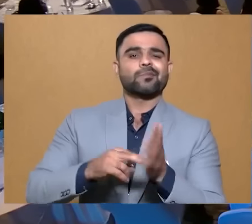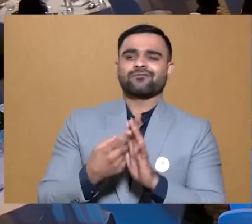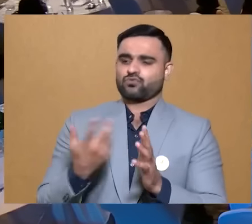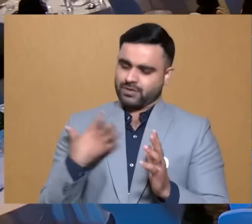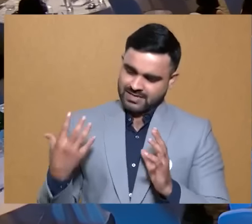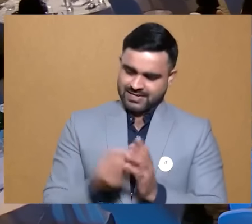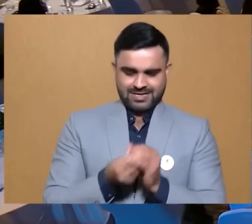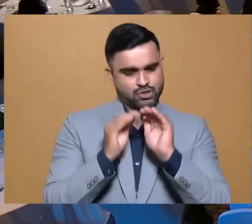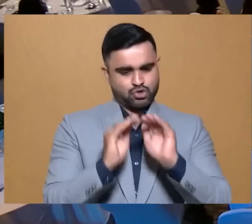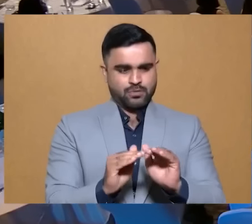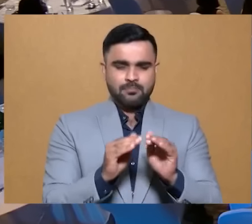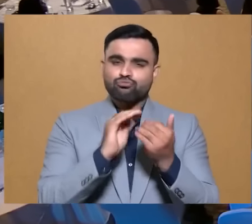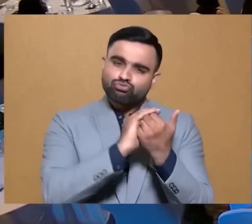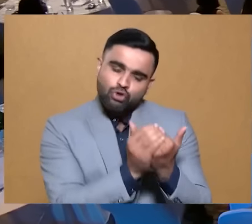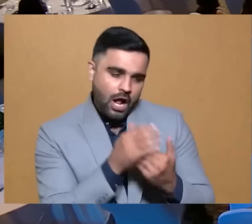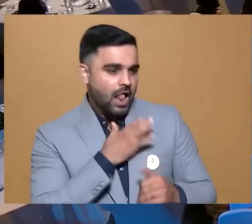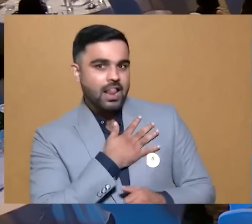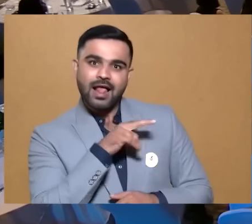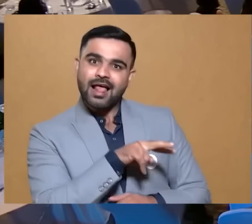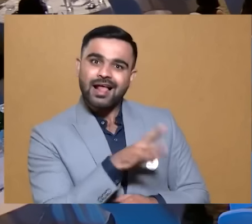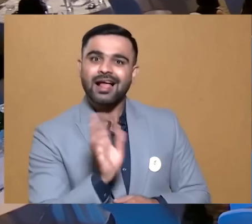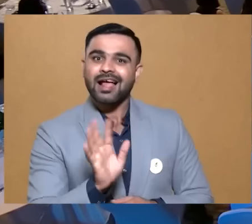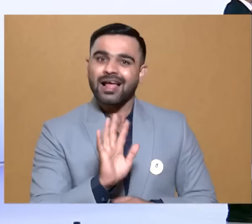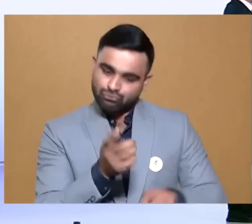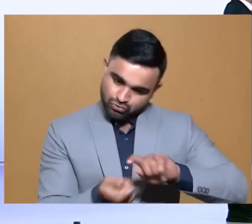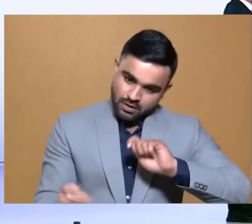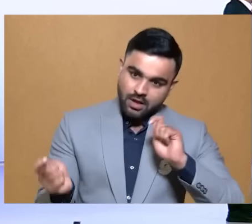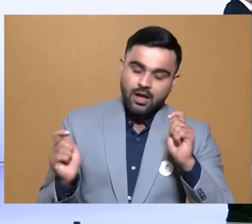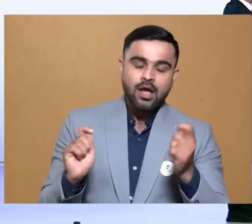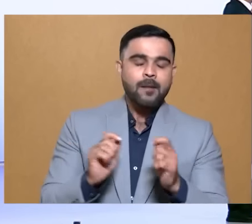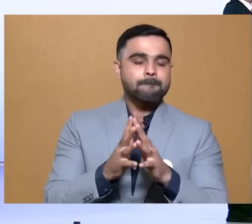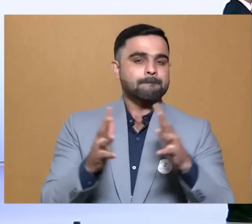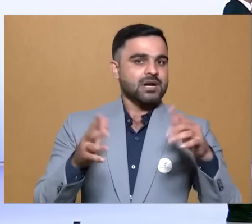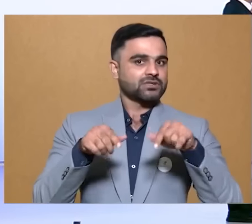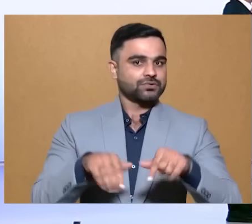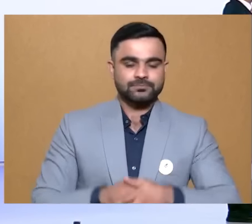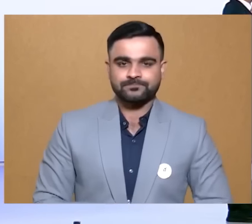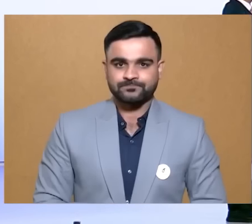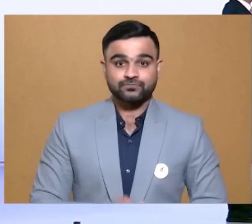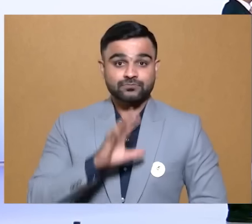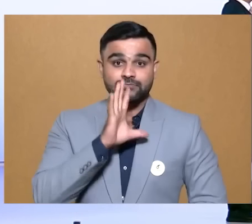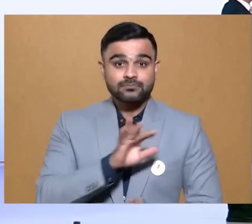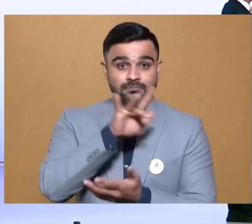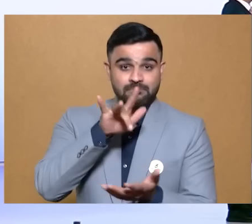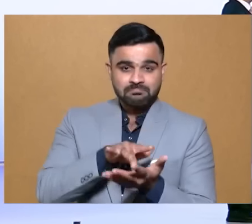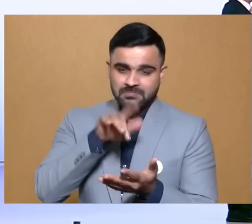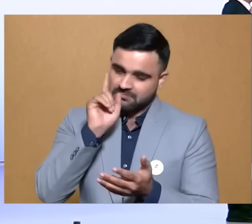we'll also support from a sympathy angle. So I think that has been a very, very big change, and such